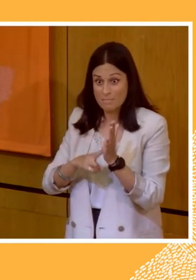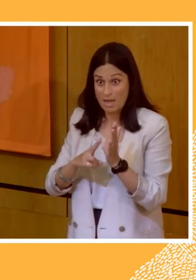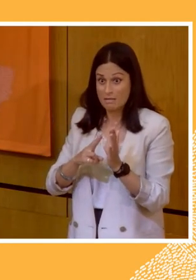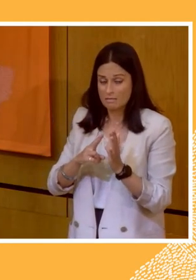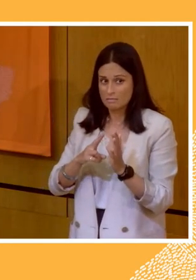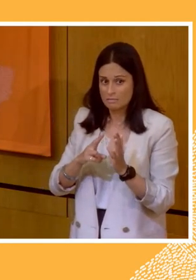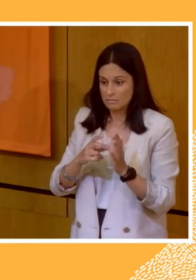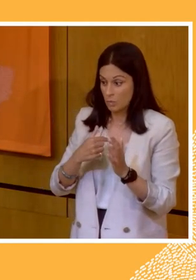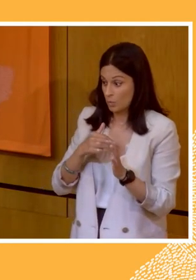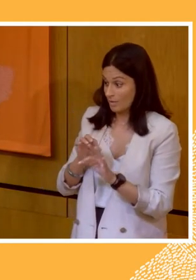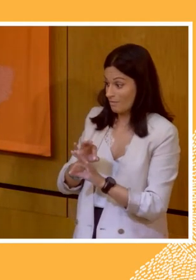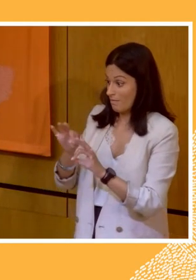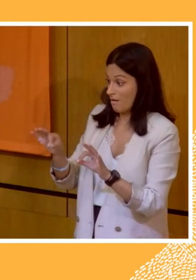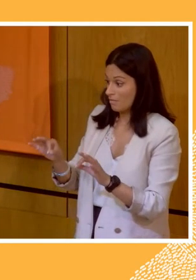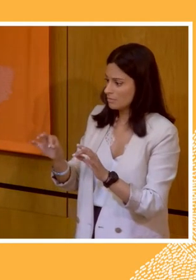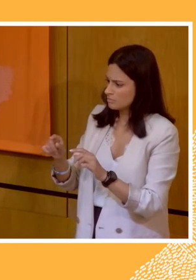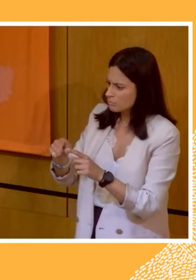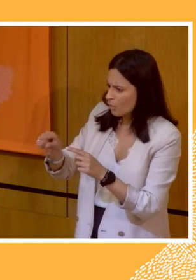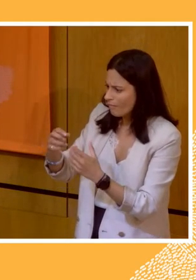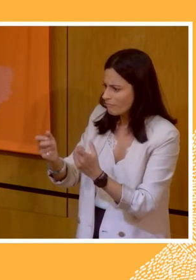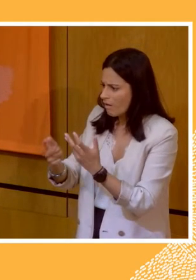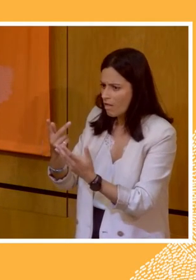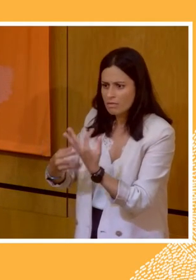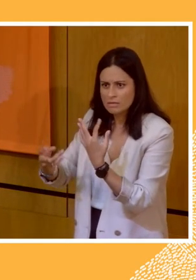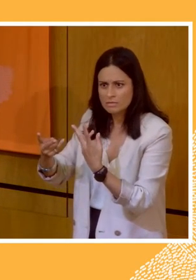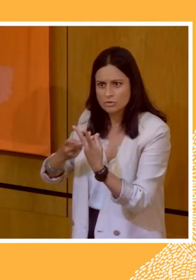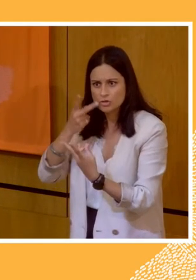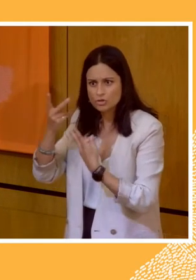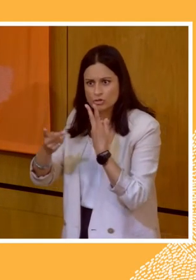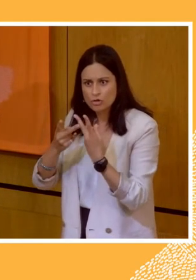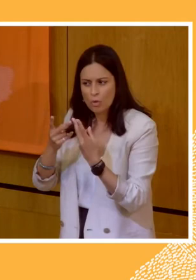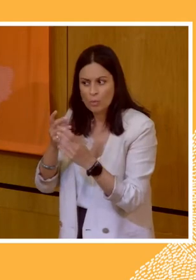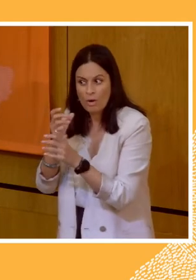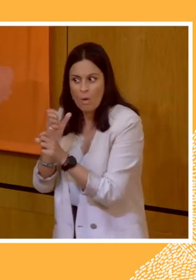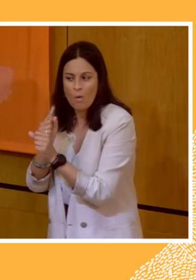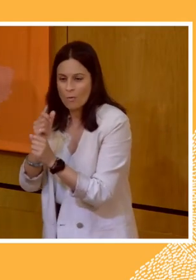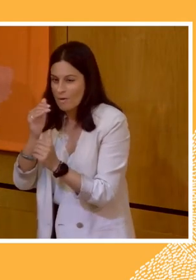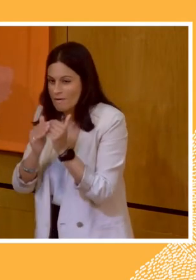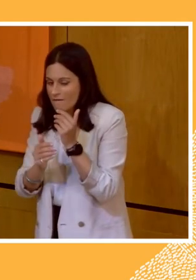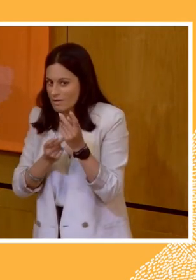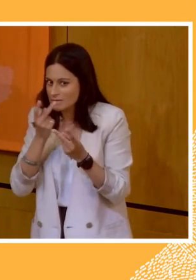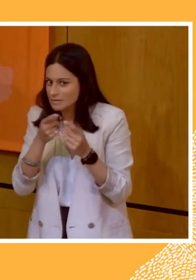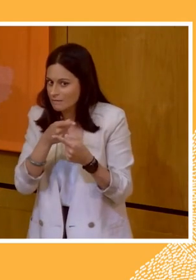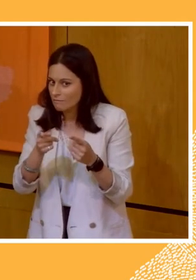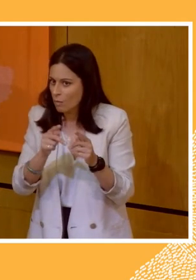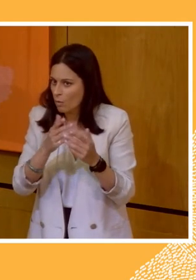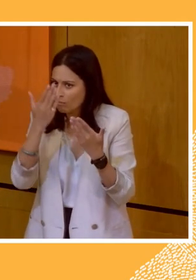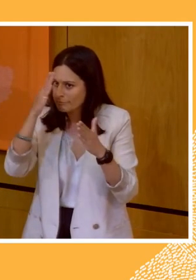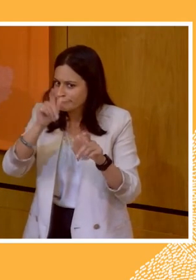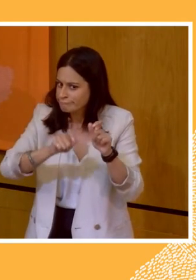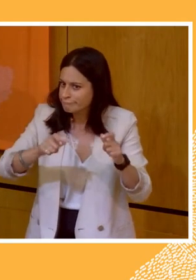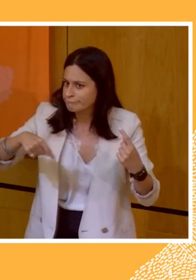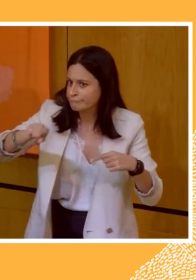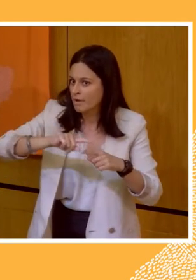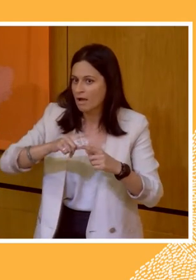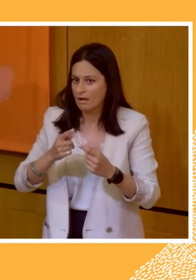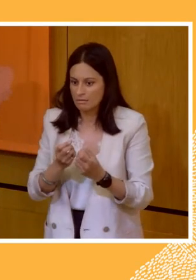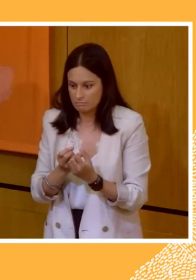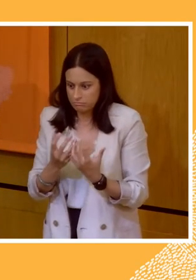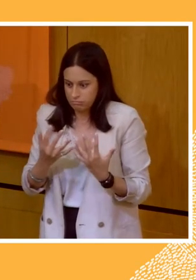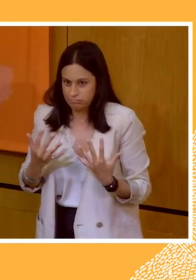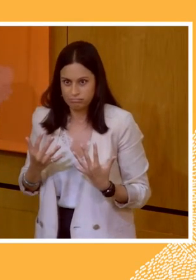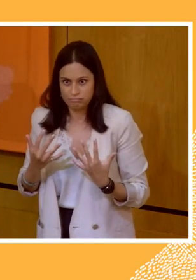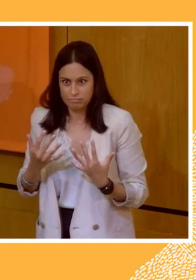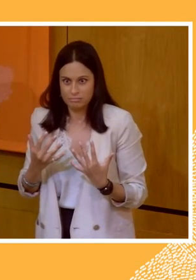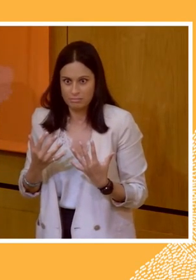them whether there were other songs that they don't perform for the tourists, there were several which